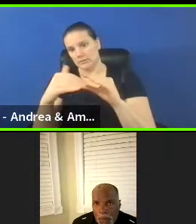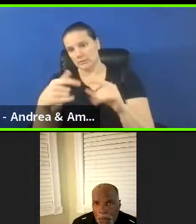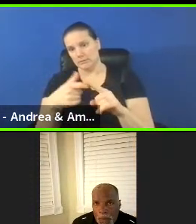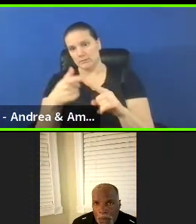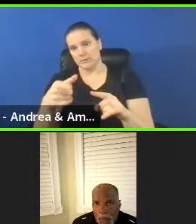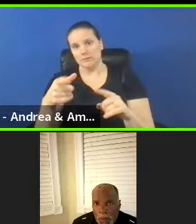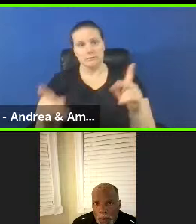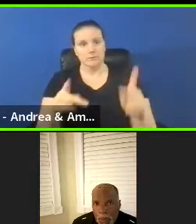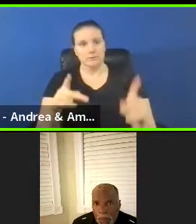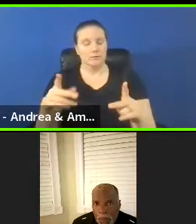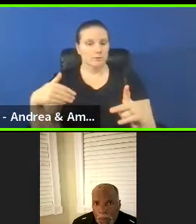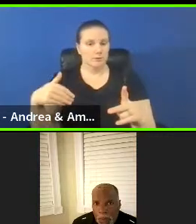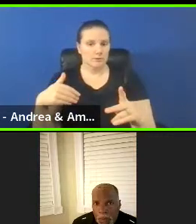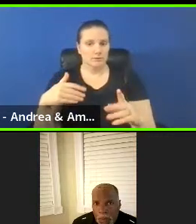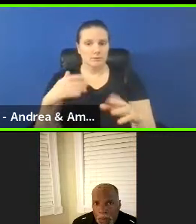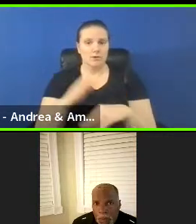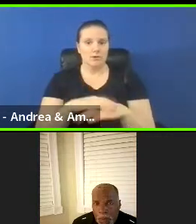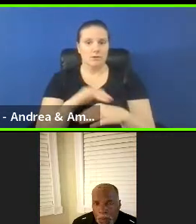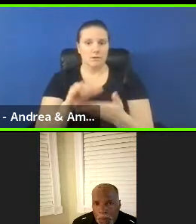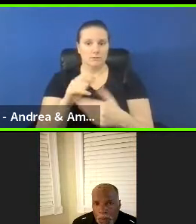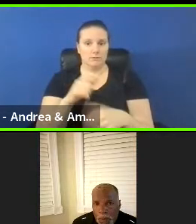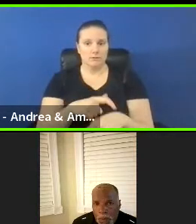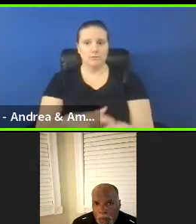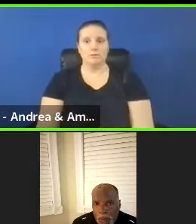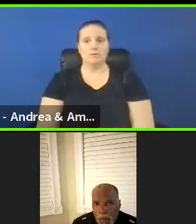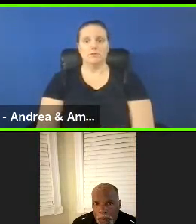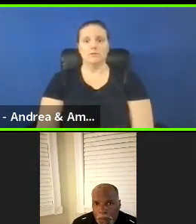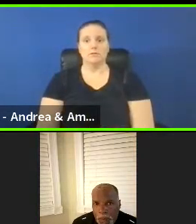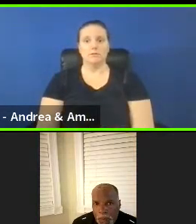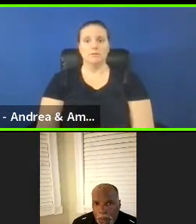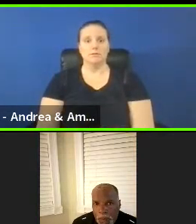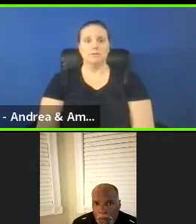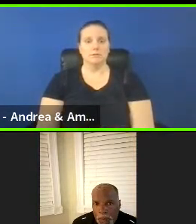that we couldn't get to in that time.